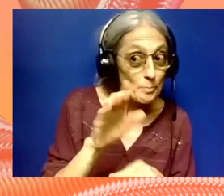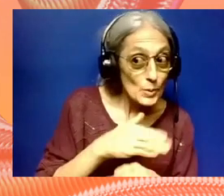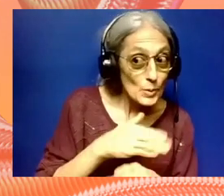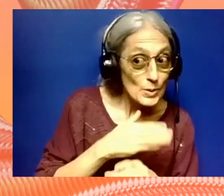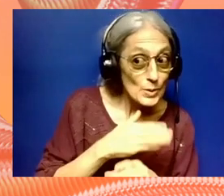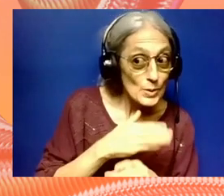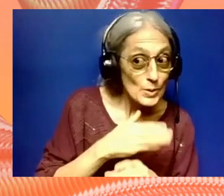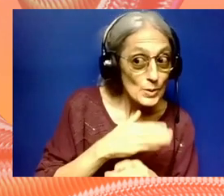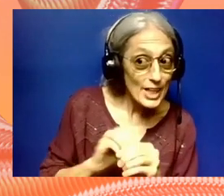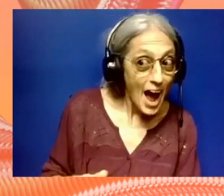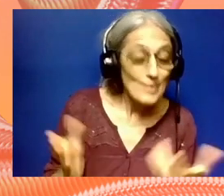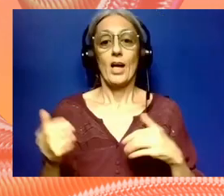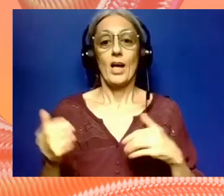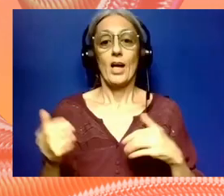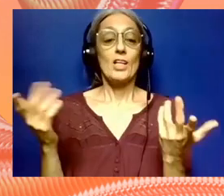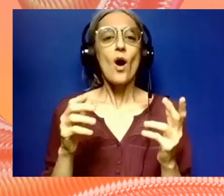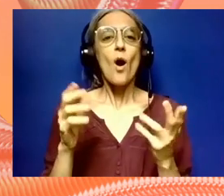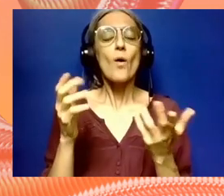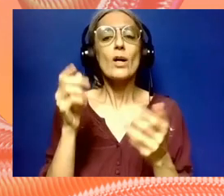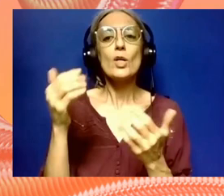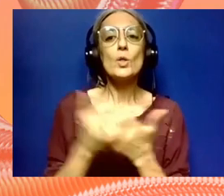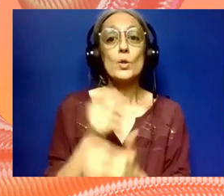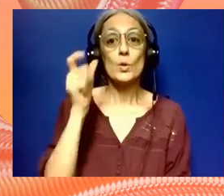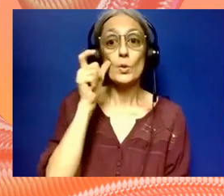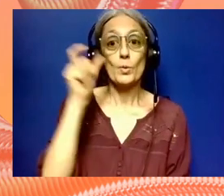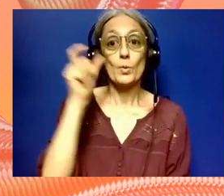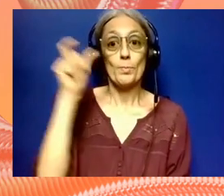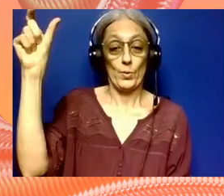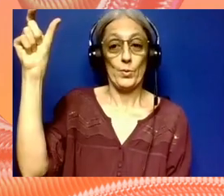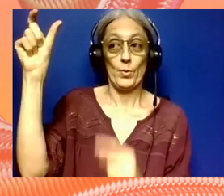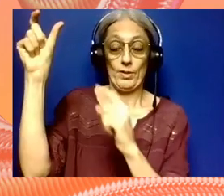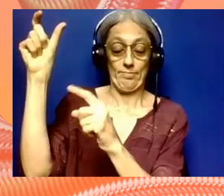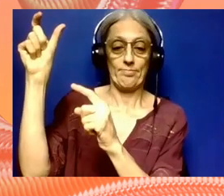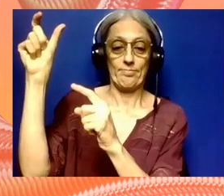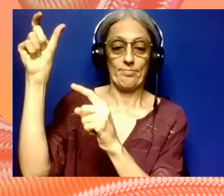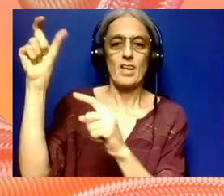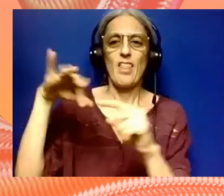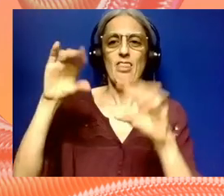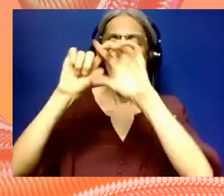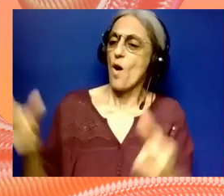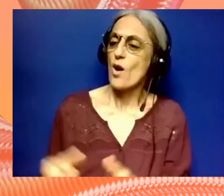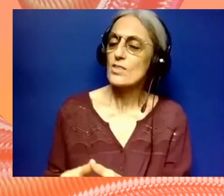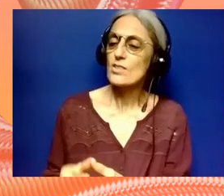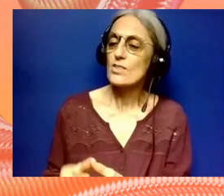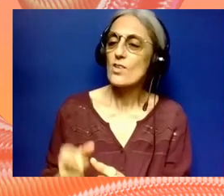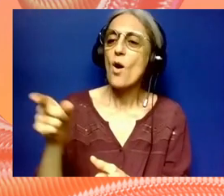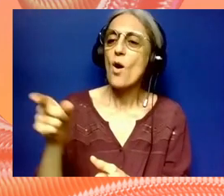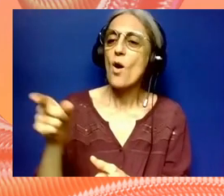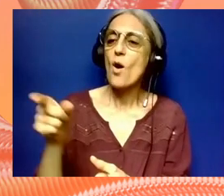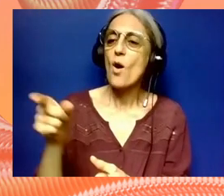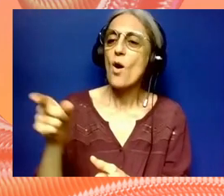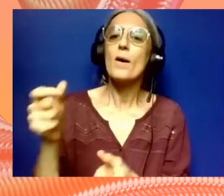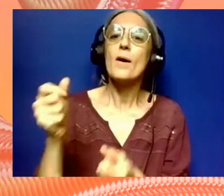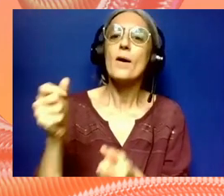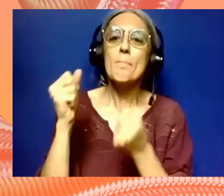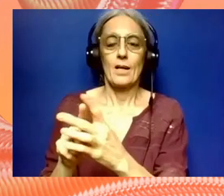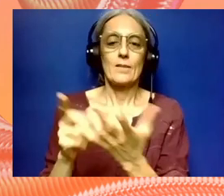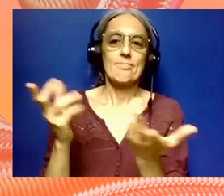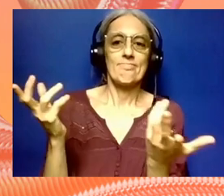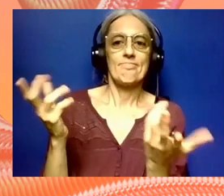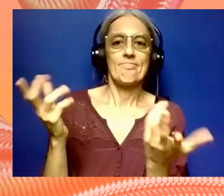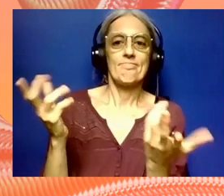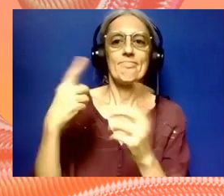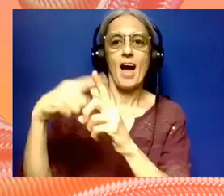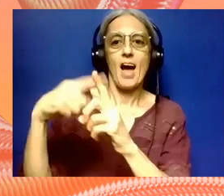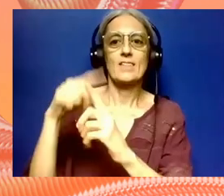new moon horoscopes always come in the form of affirmations. And I feel like a lot of your astrology is in